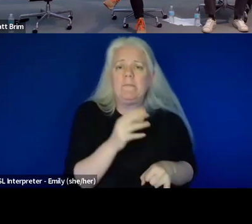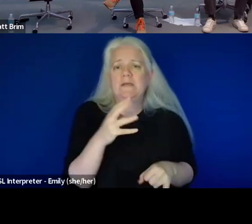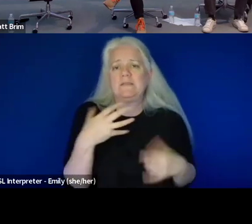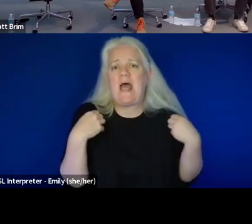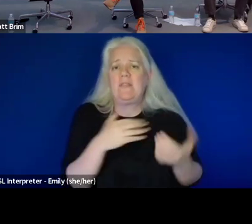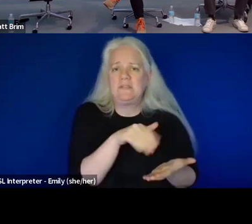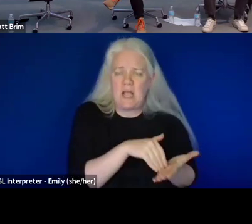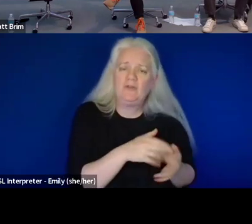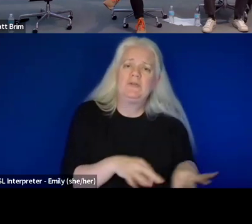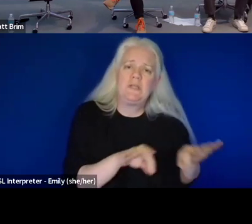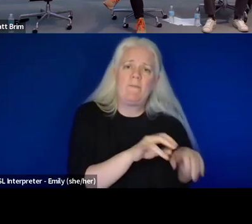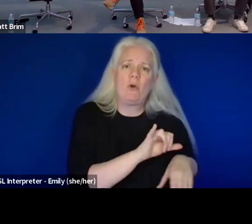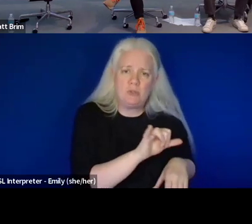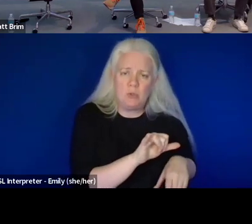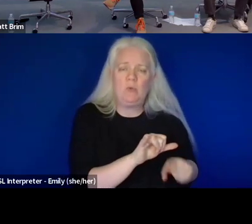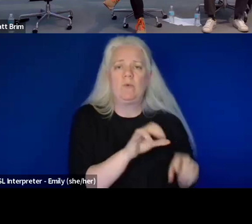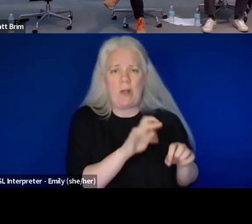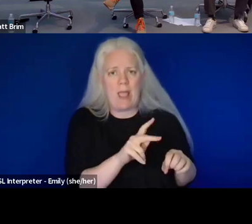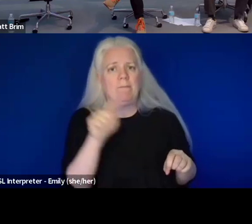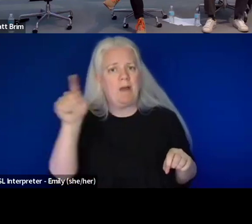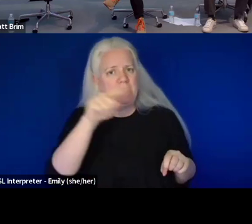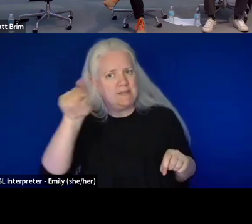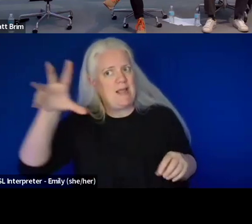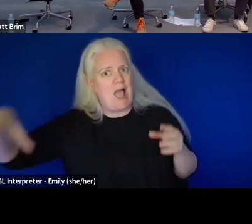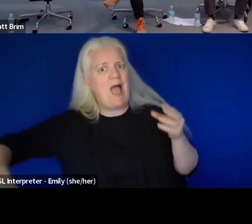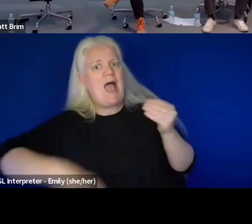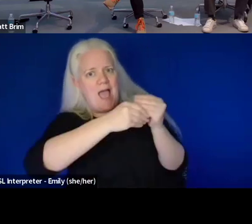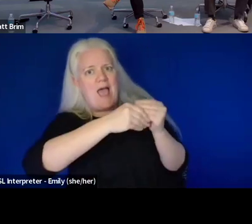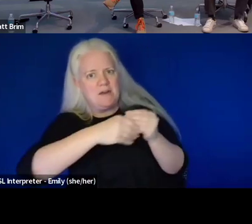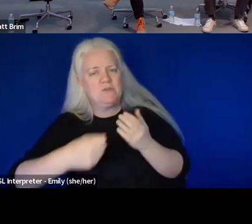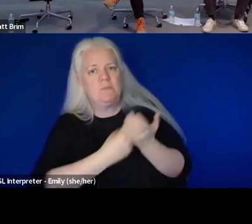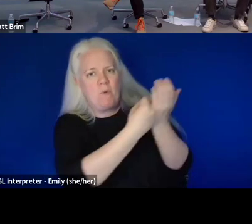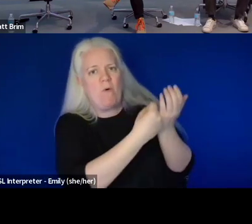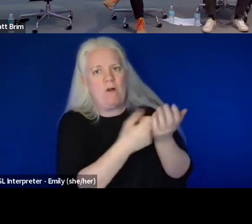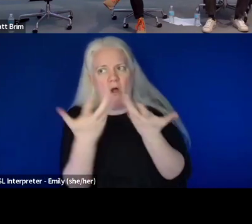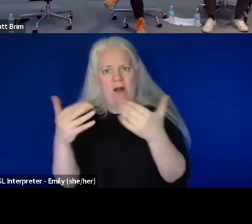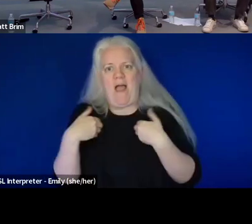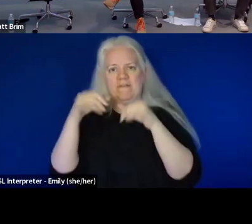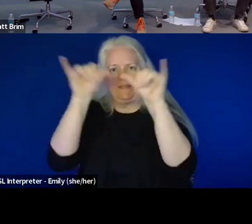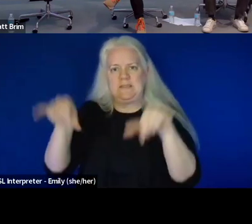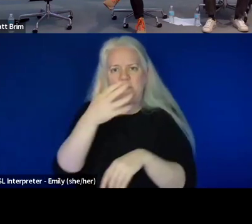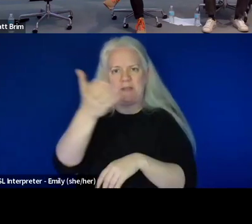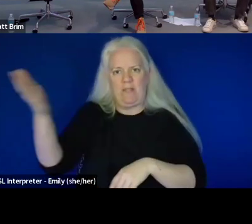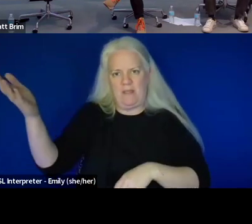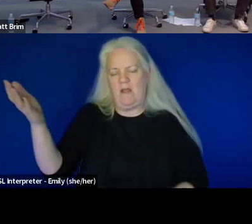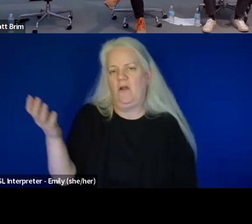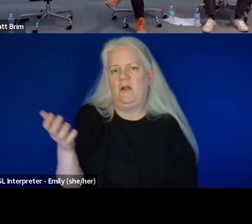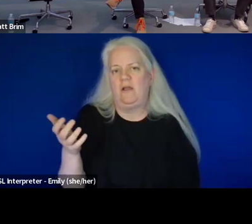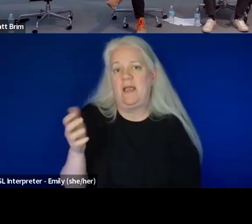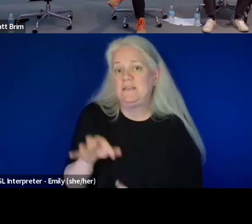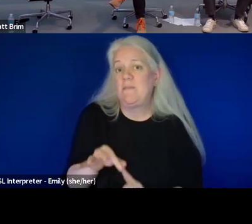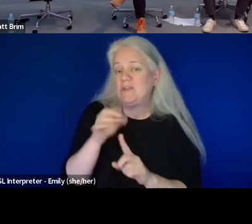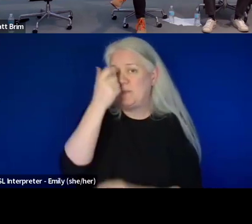but supplement that as much as possible with the systems that are already in place, especially since